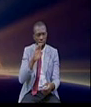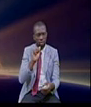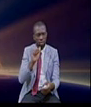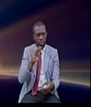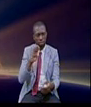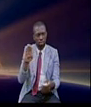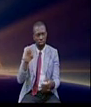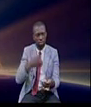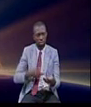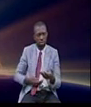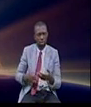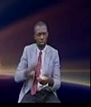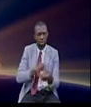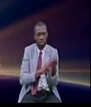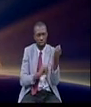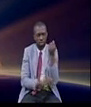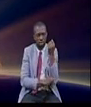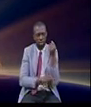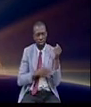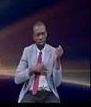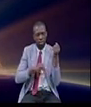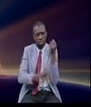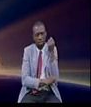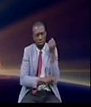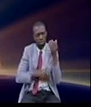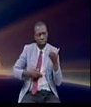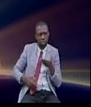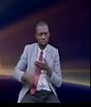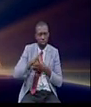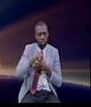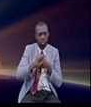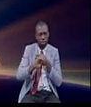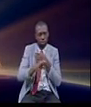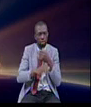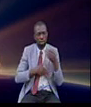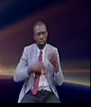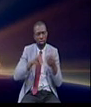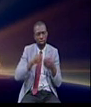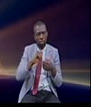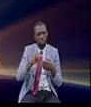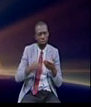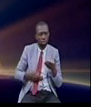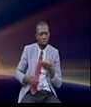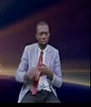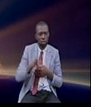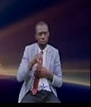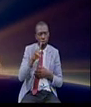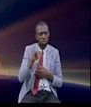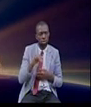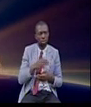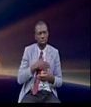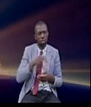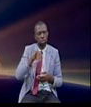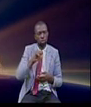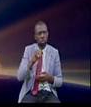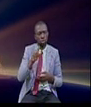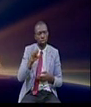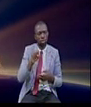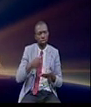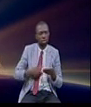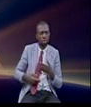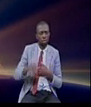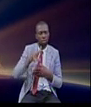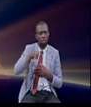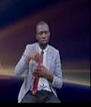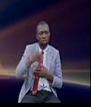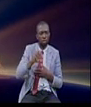Abraham begat Isaac, and Isaac begat Jacob, and Jacob begat Judas and his brethren. And Judas begat Phares and Zerah